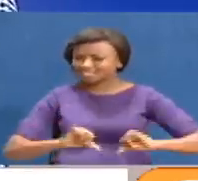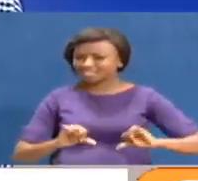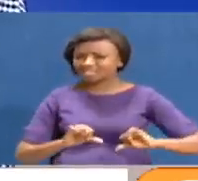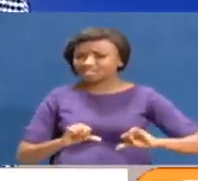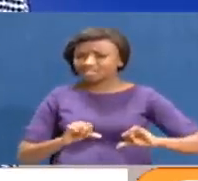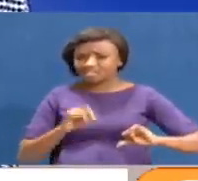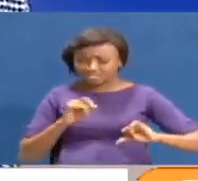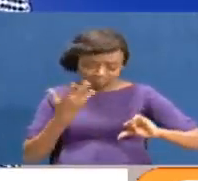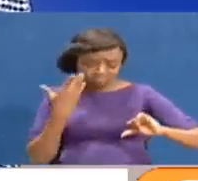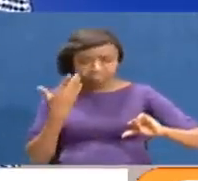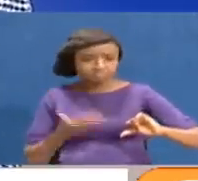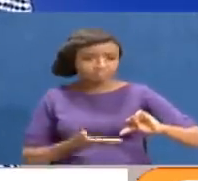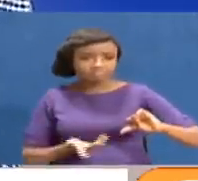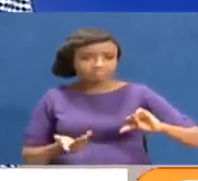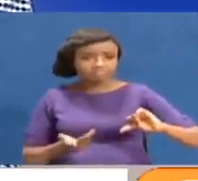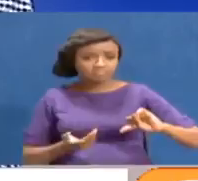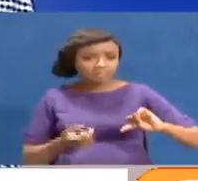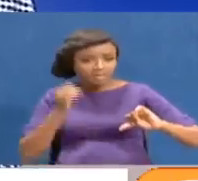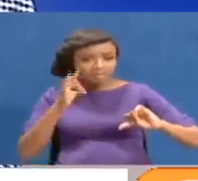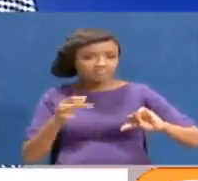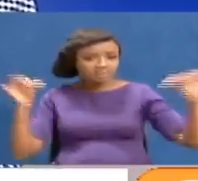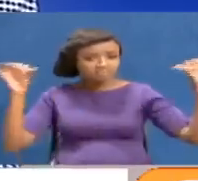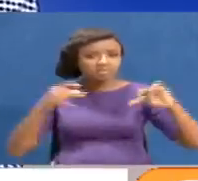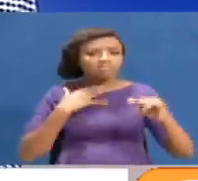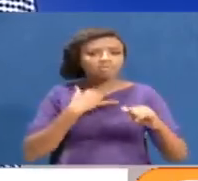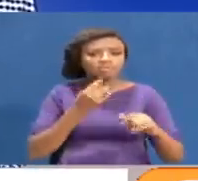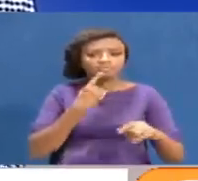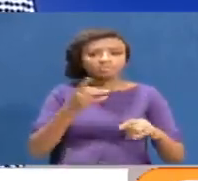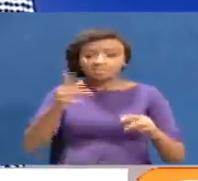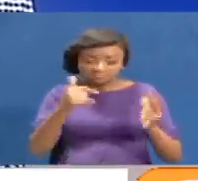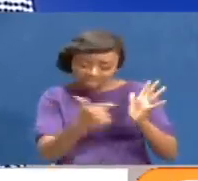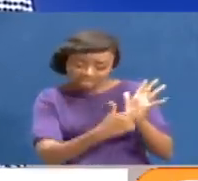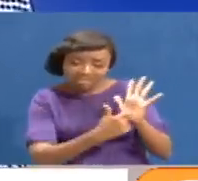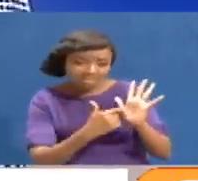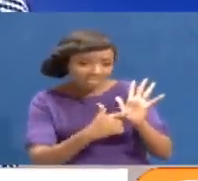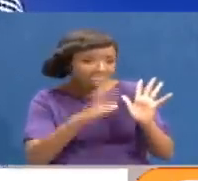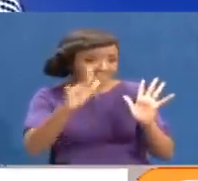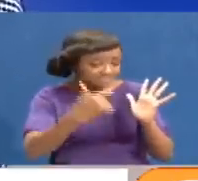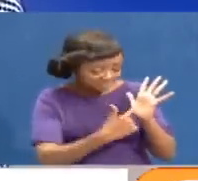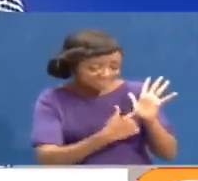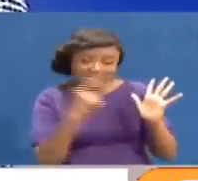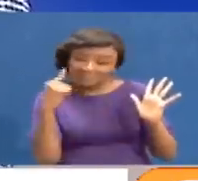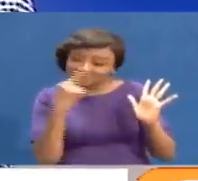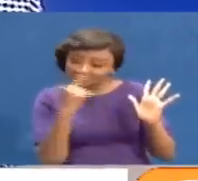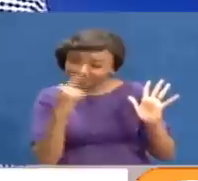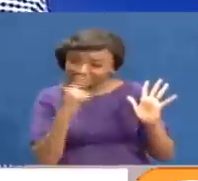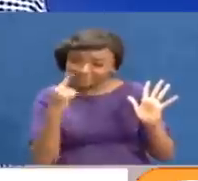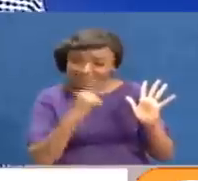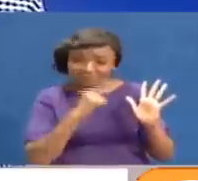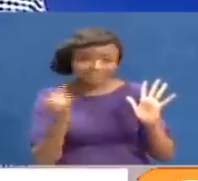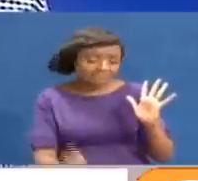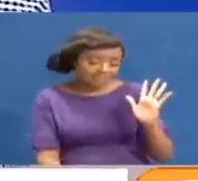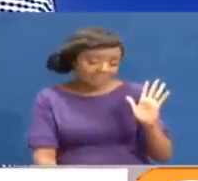Mm-hmm. Okay. Because if it's bad, I would also want to hear somebody pointing out that this thing is dangerous. If it's dangerous for Trevor, it will be dangerous